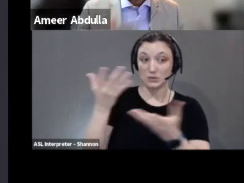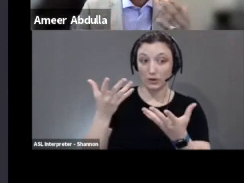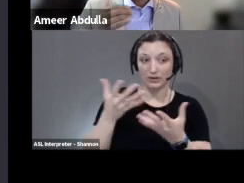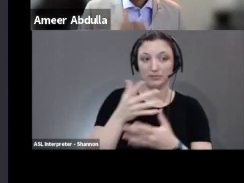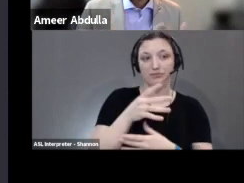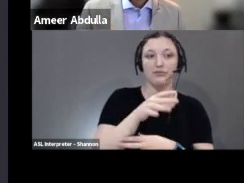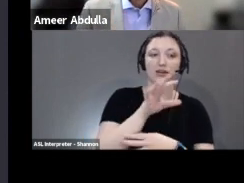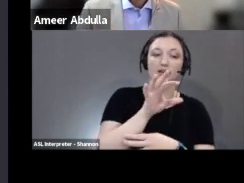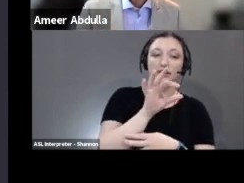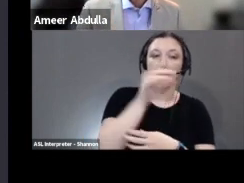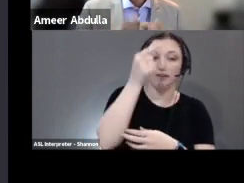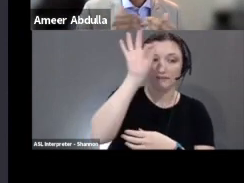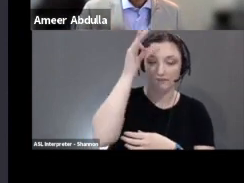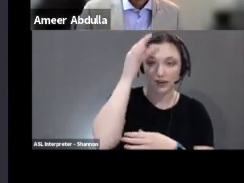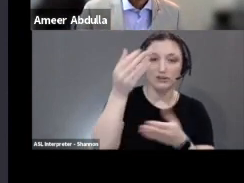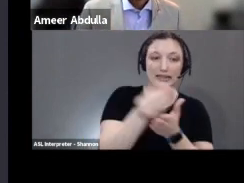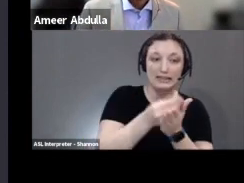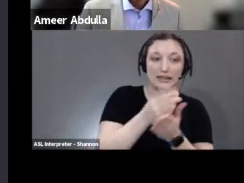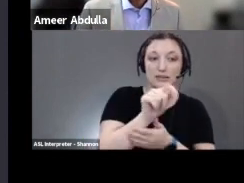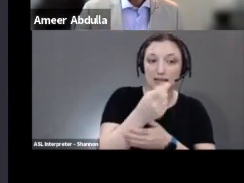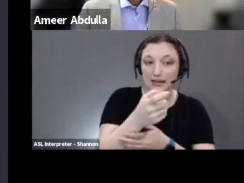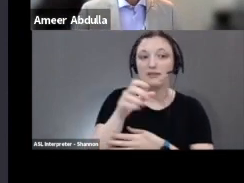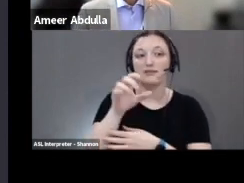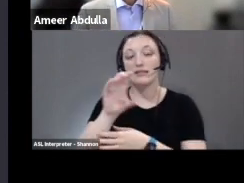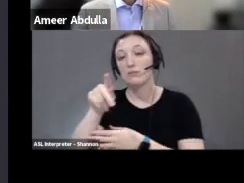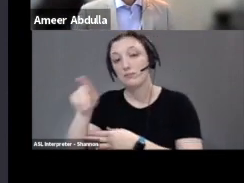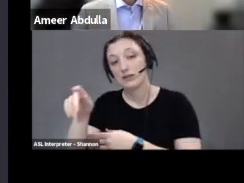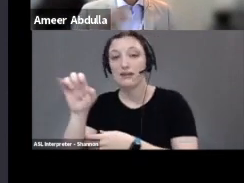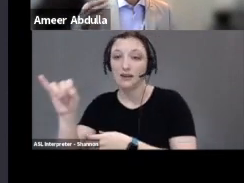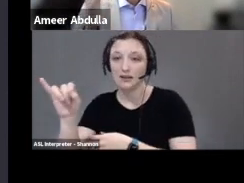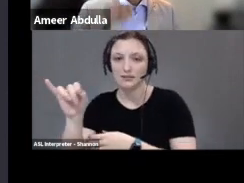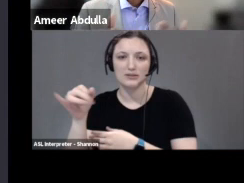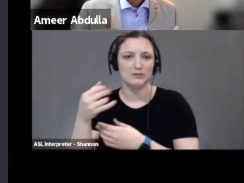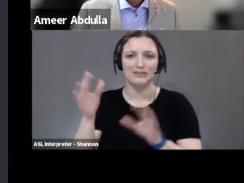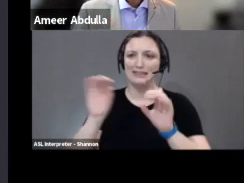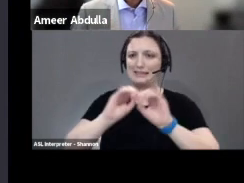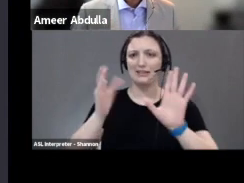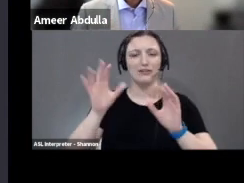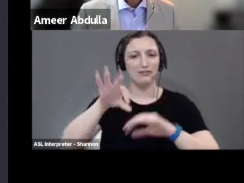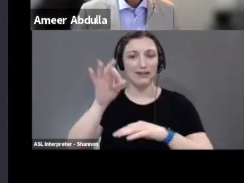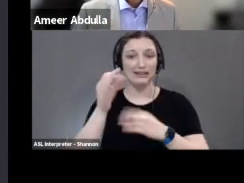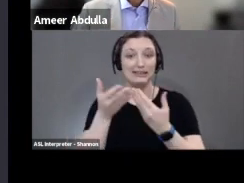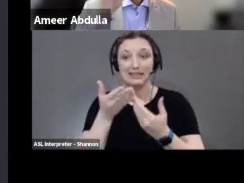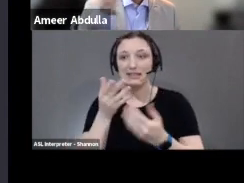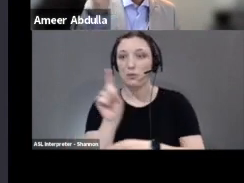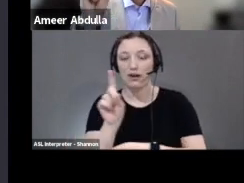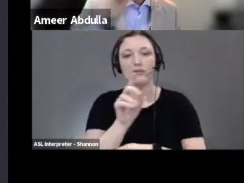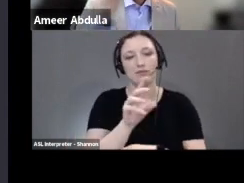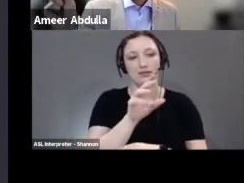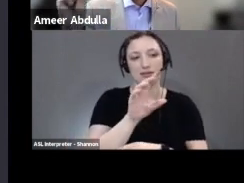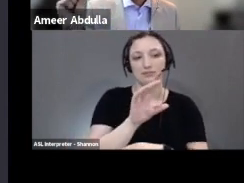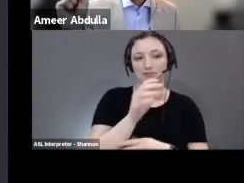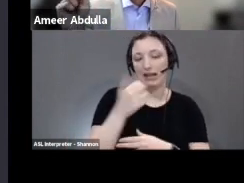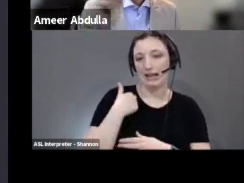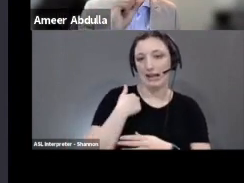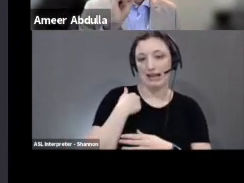you exactly how much to do, so they make it really easy. And there's even a calculator on the Canada Revenue website where you type in exactly